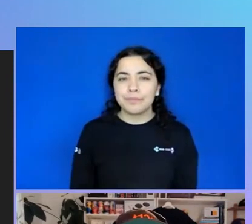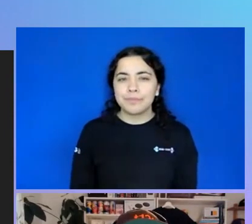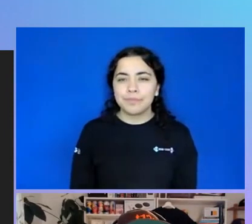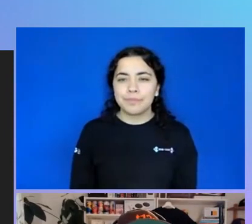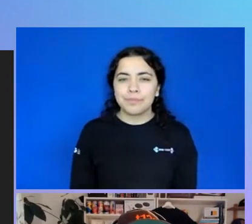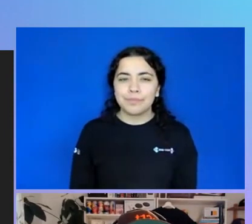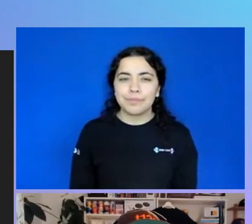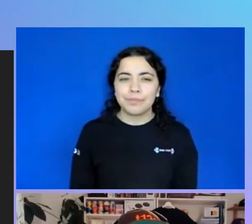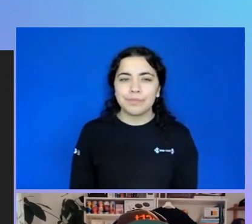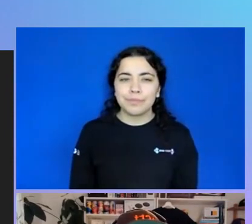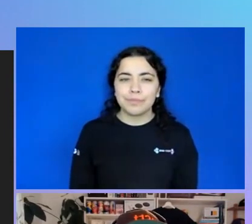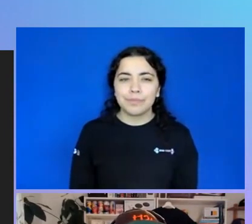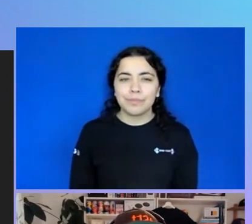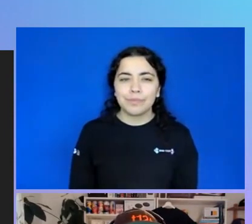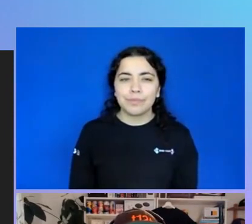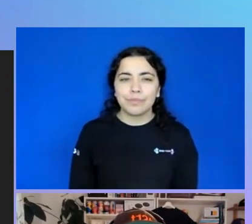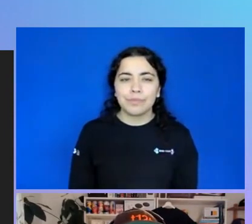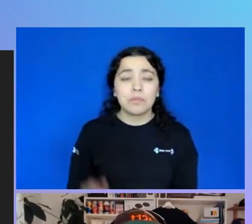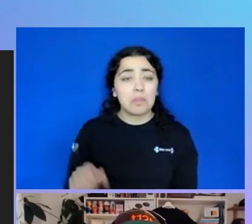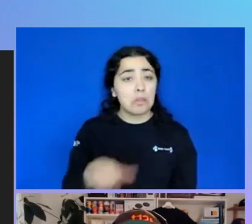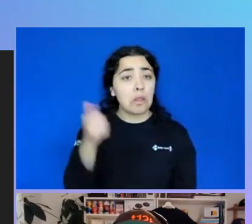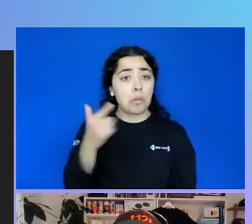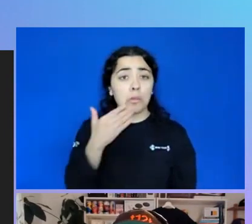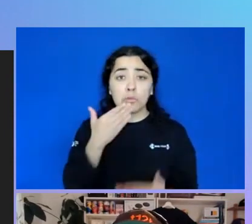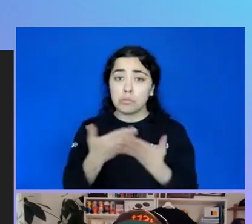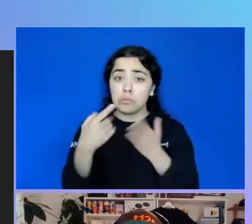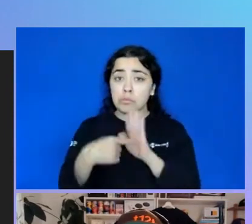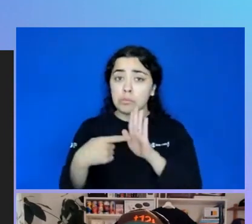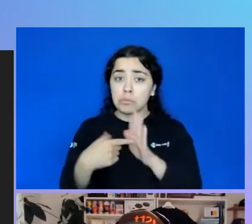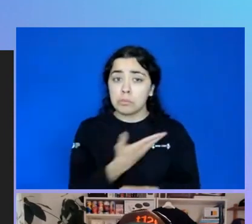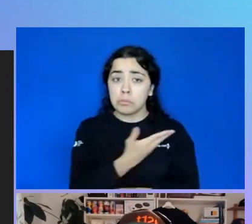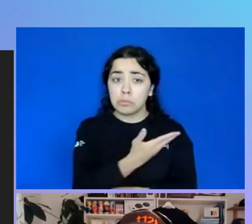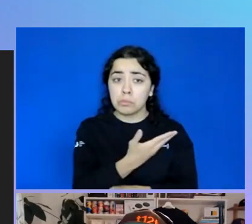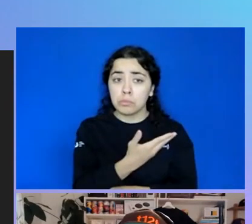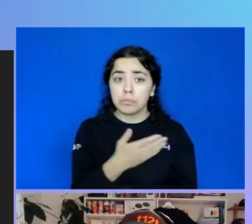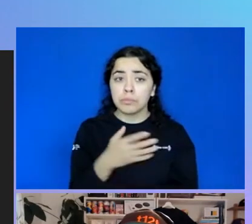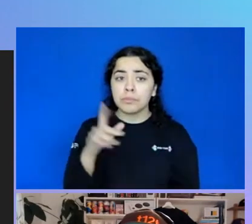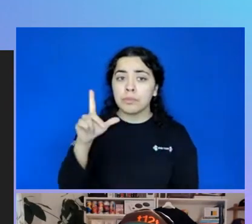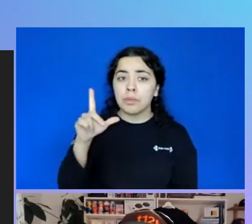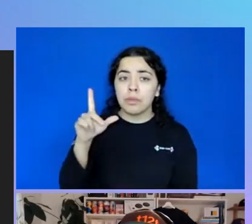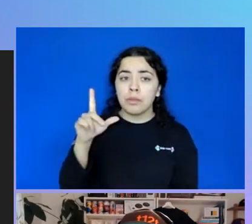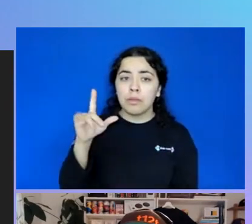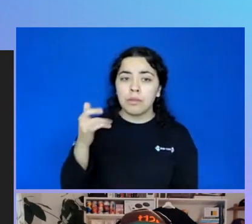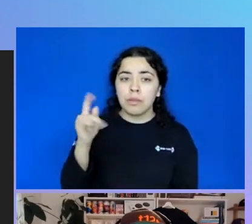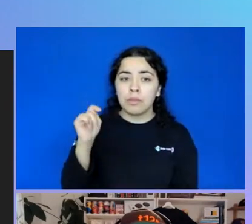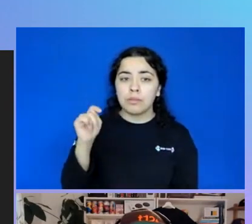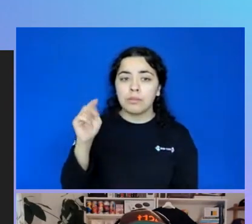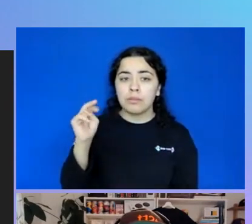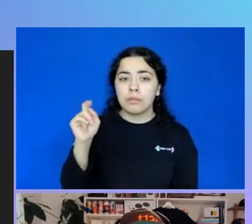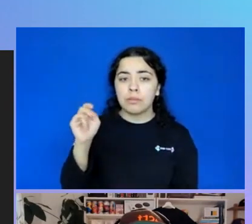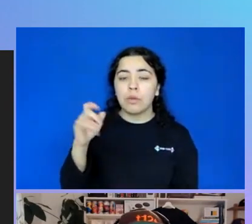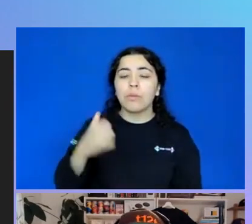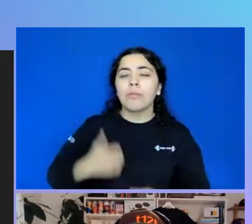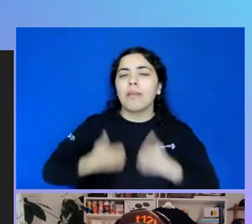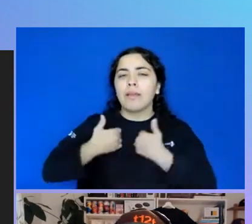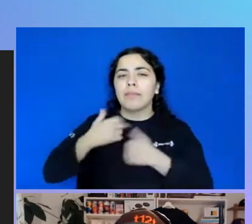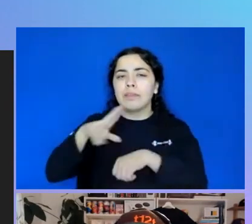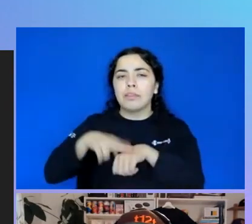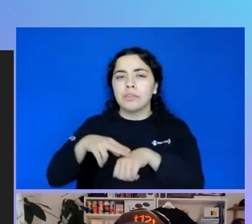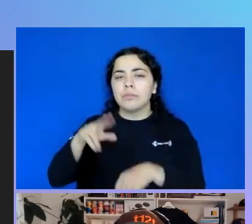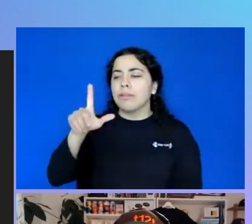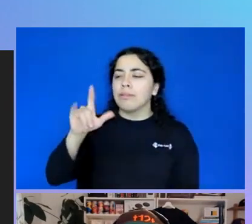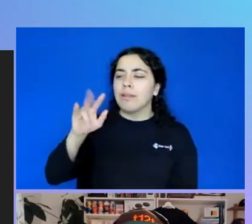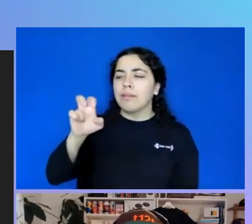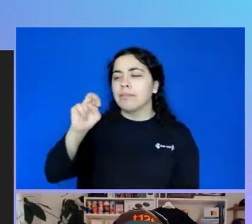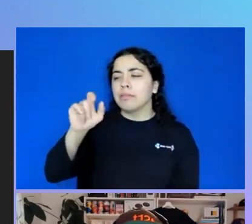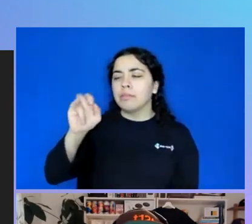And then we have another one that is quite good. It's from Live Nation, a concert update. They're missing all texts,